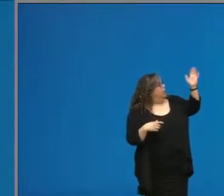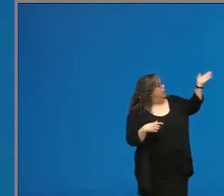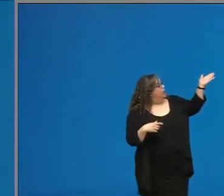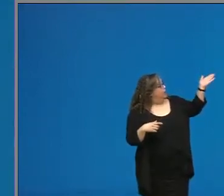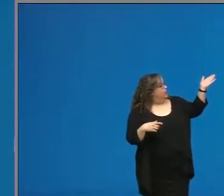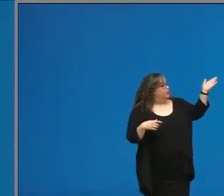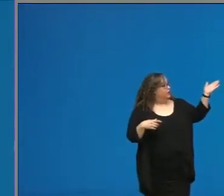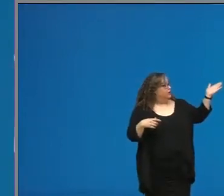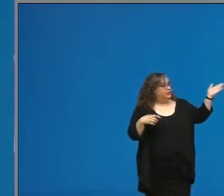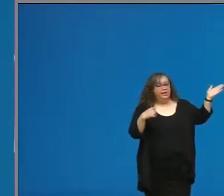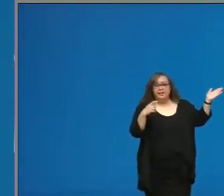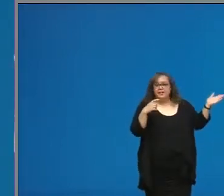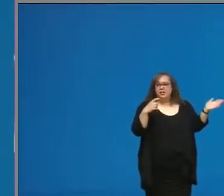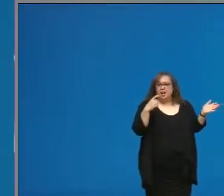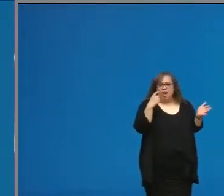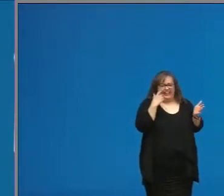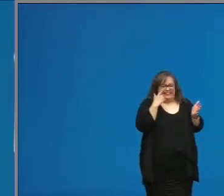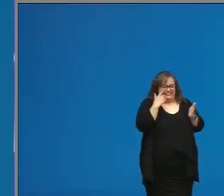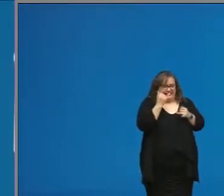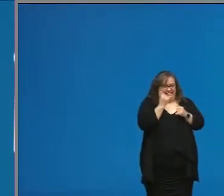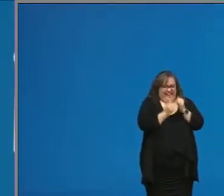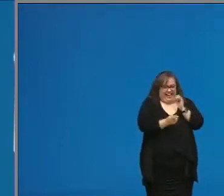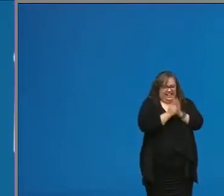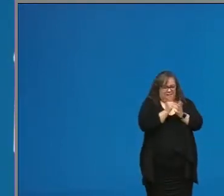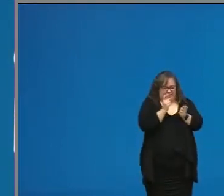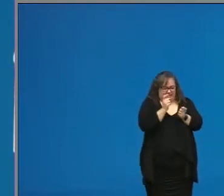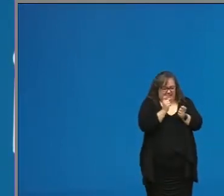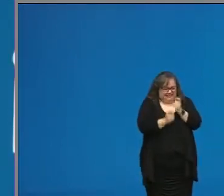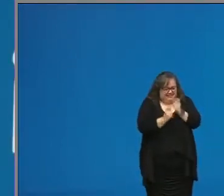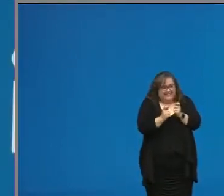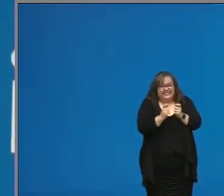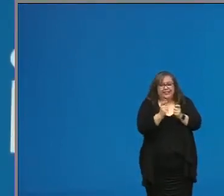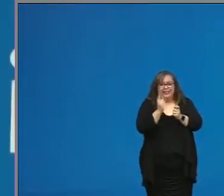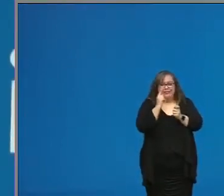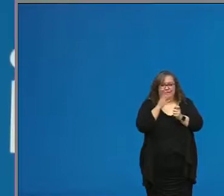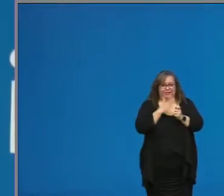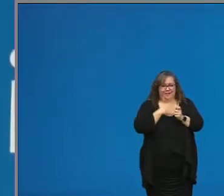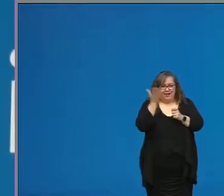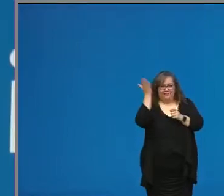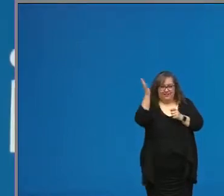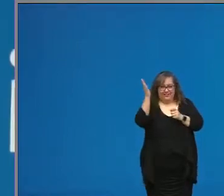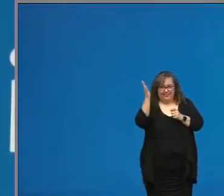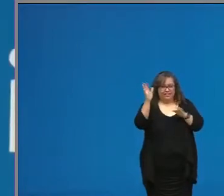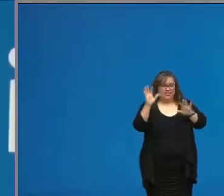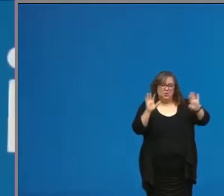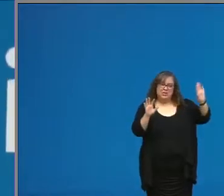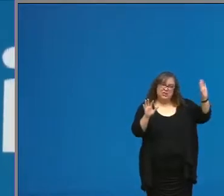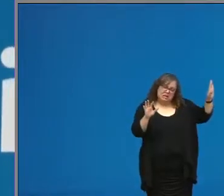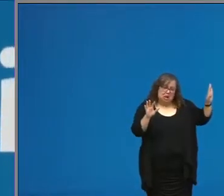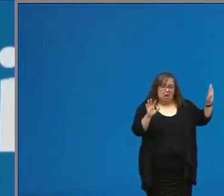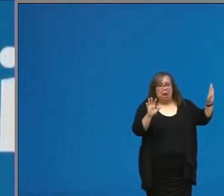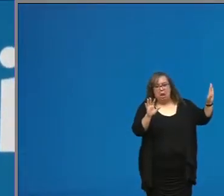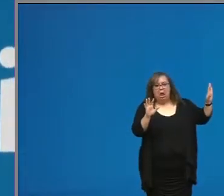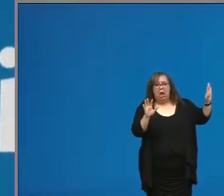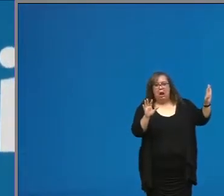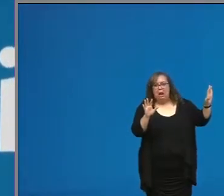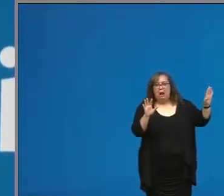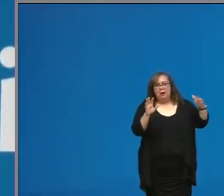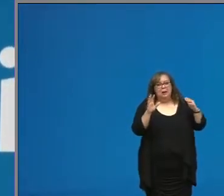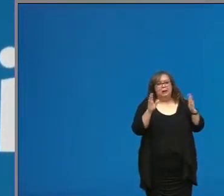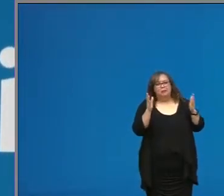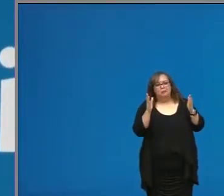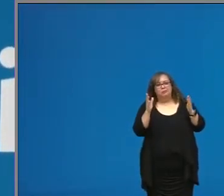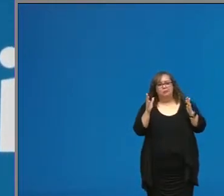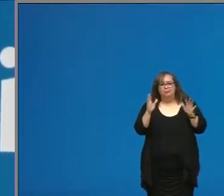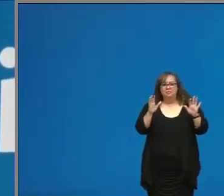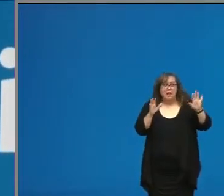I just made some last-minute changes in my head for this presentation, so don't focus too much on the slides. Focus on what I'm going to say.